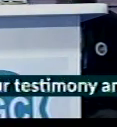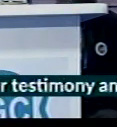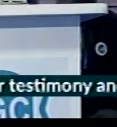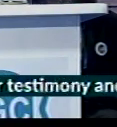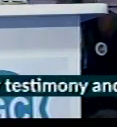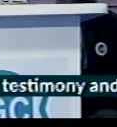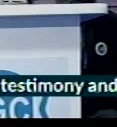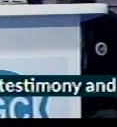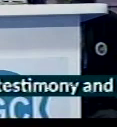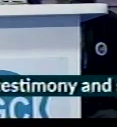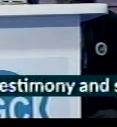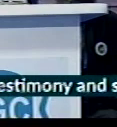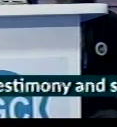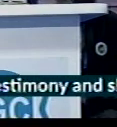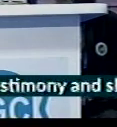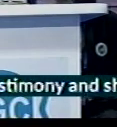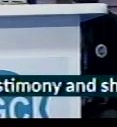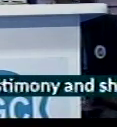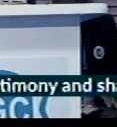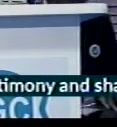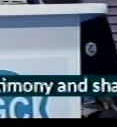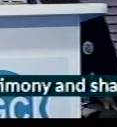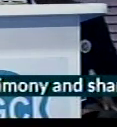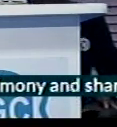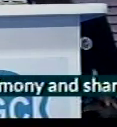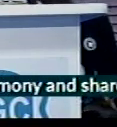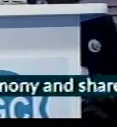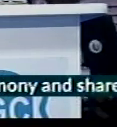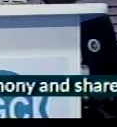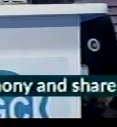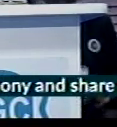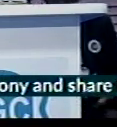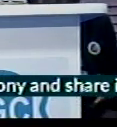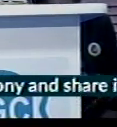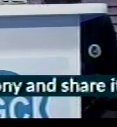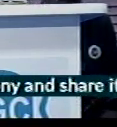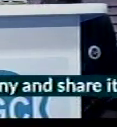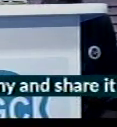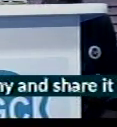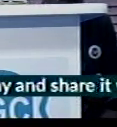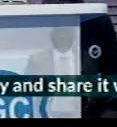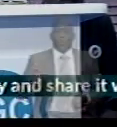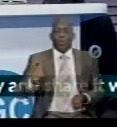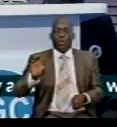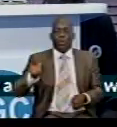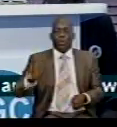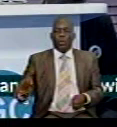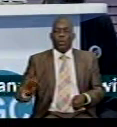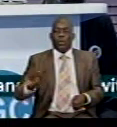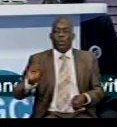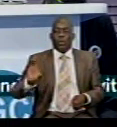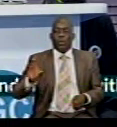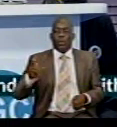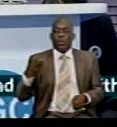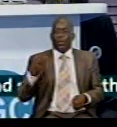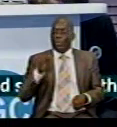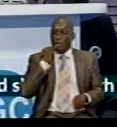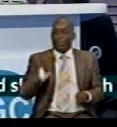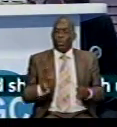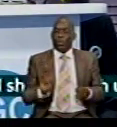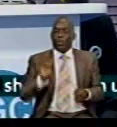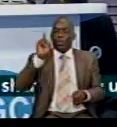Est-ce que vous voyez les bâtons sont the crutches are up. Les sont en l'air. The Prince of Peace is here. Le Prince de la Paix est